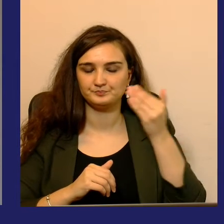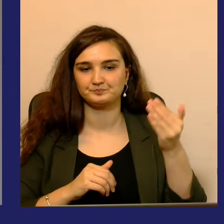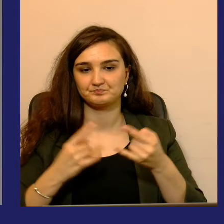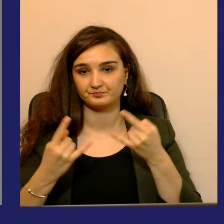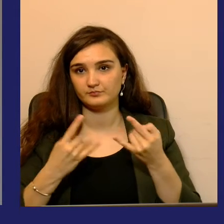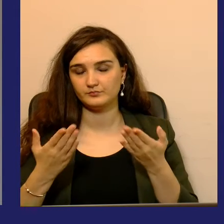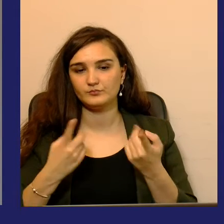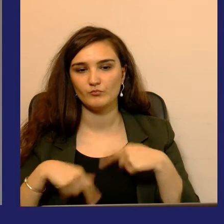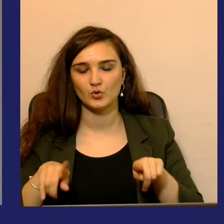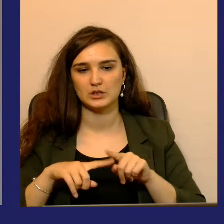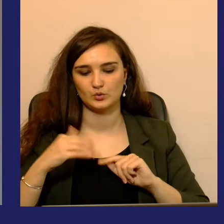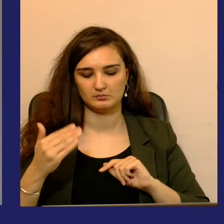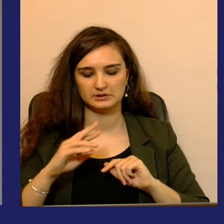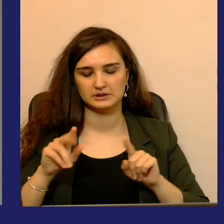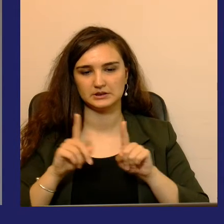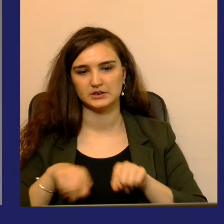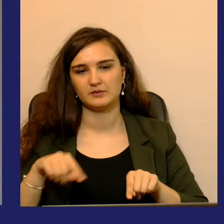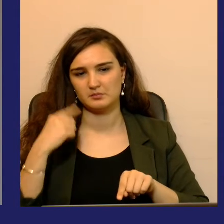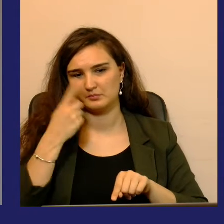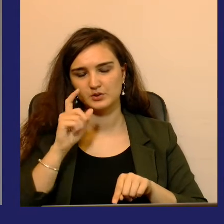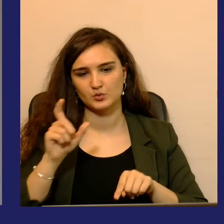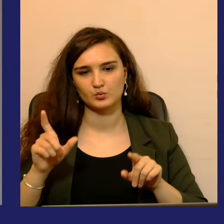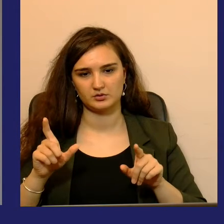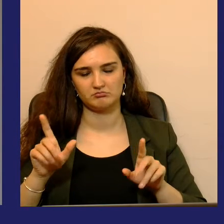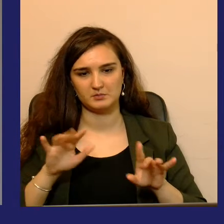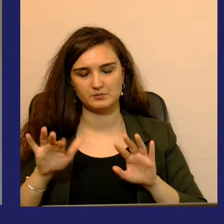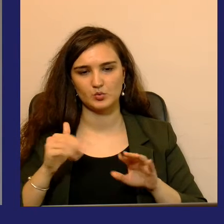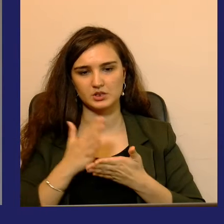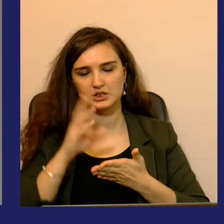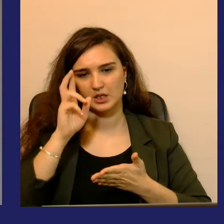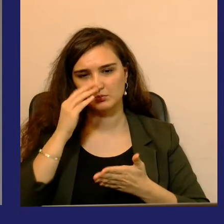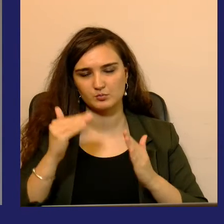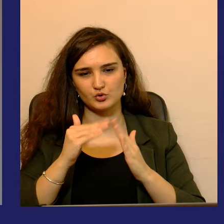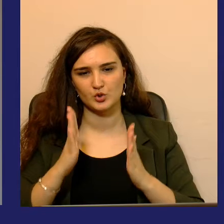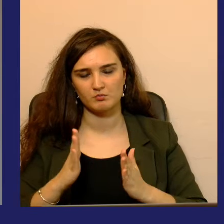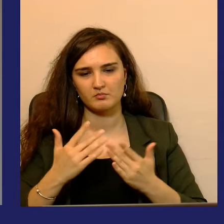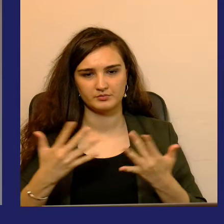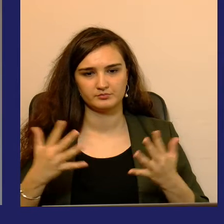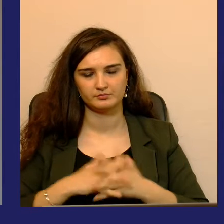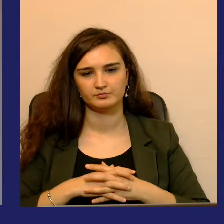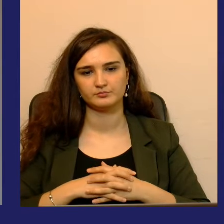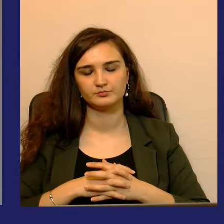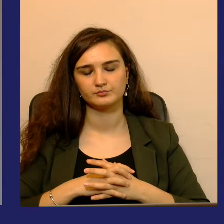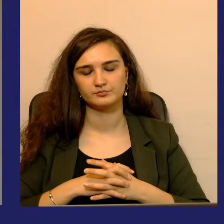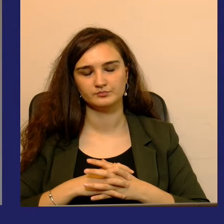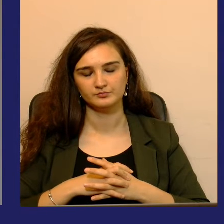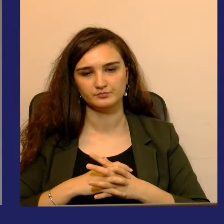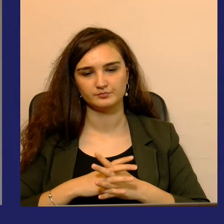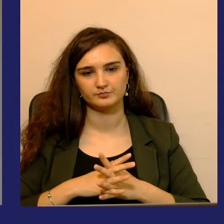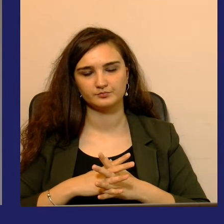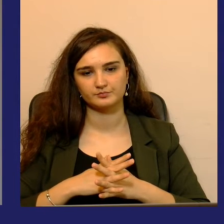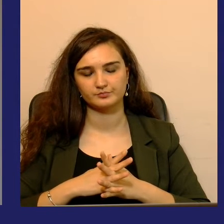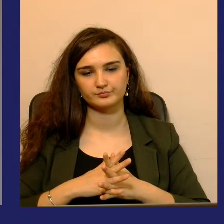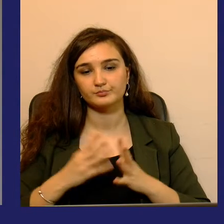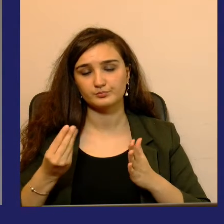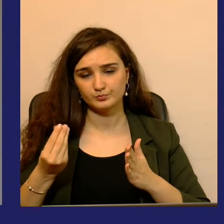government buildings, etc. But of course, it definitely also includes money, but sort of different